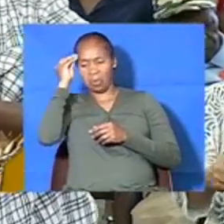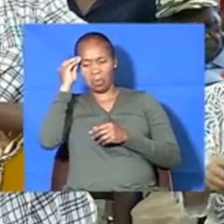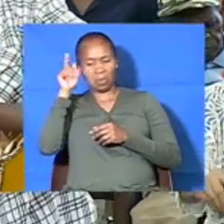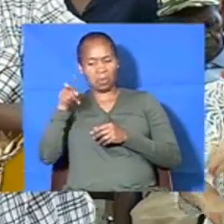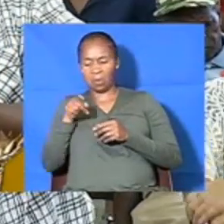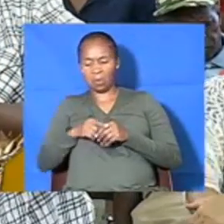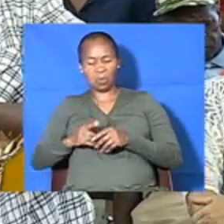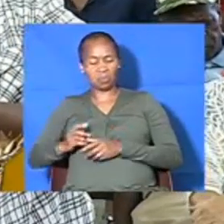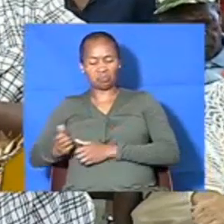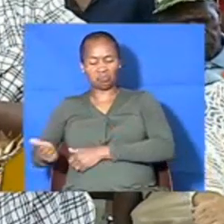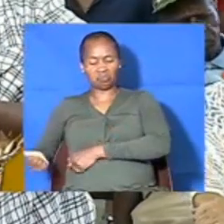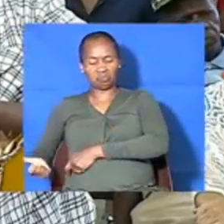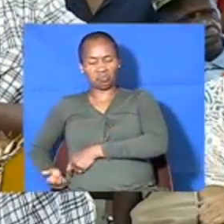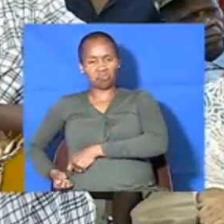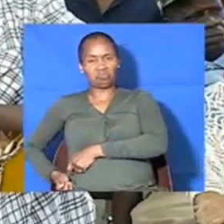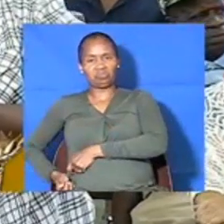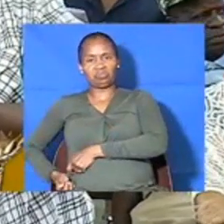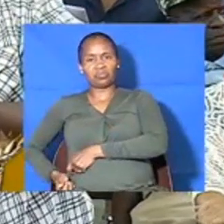this